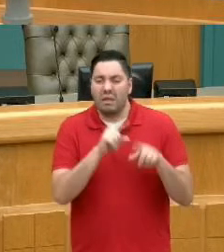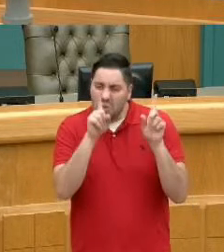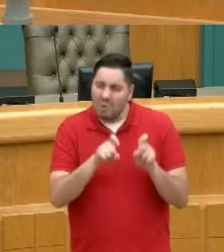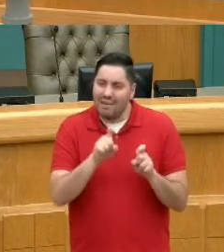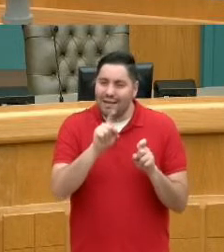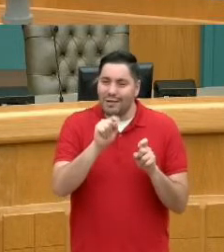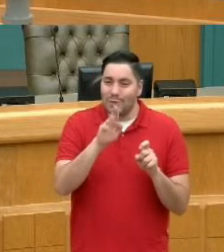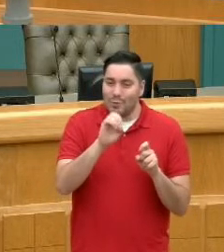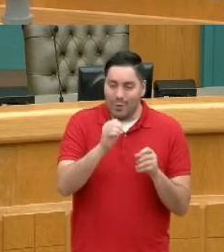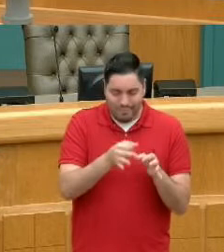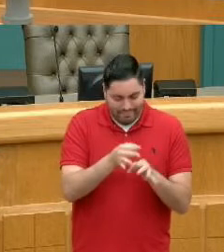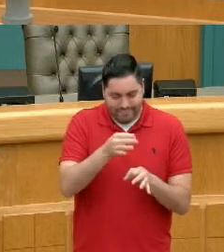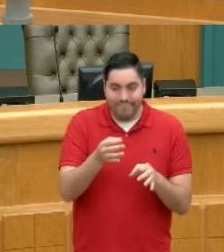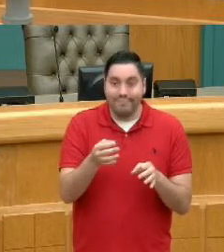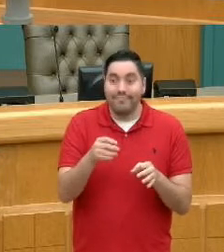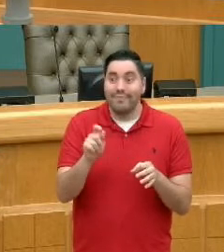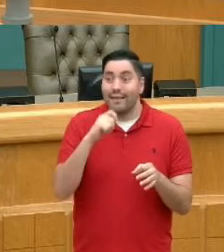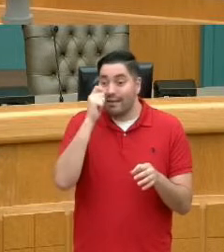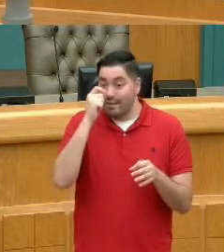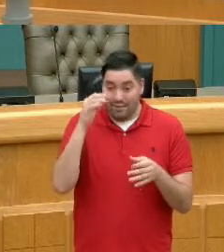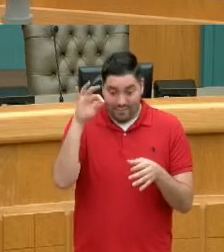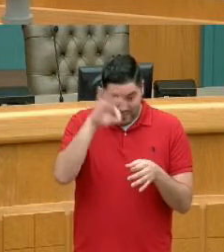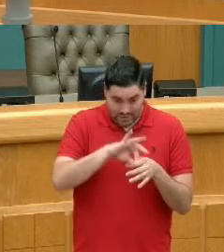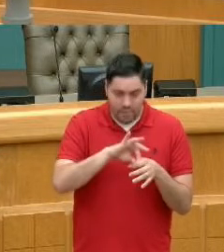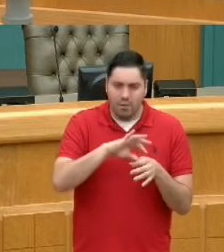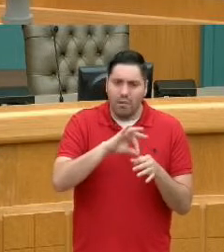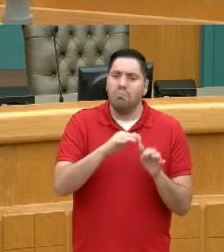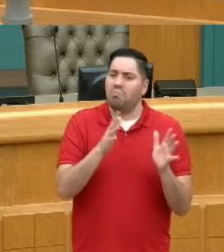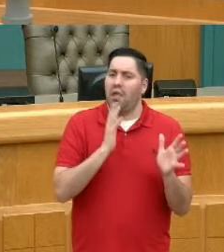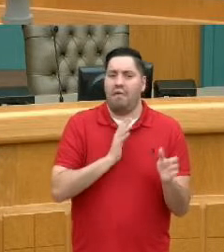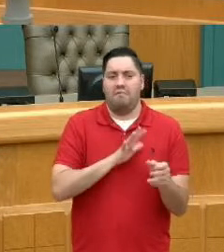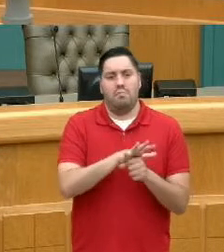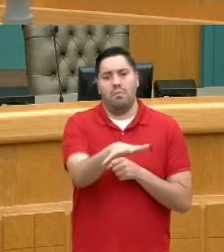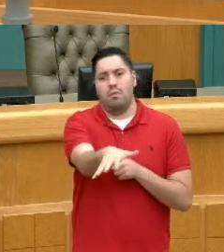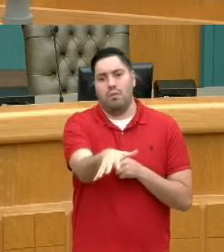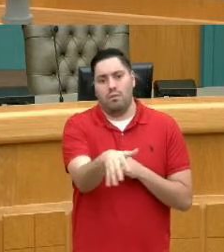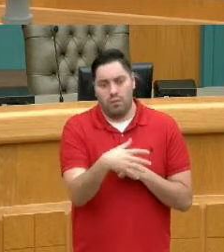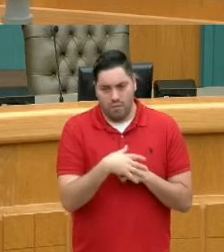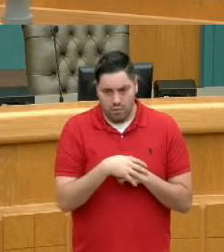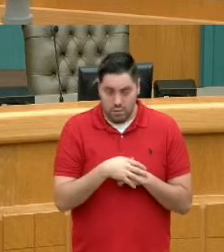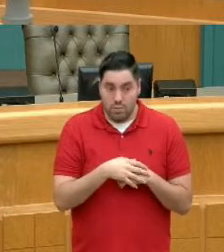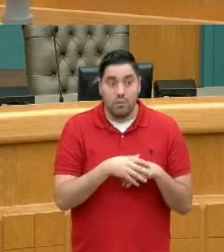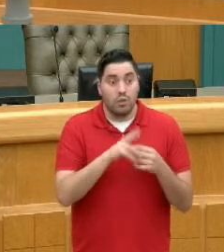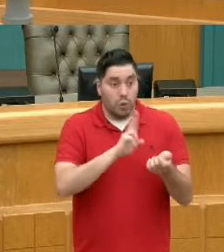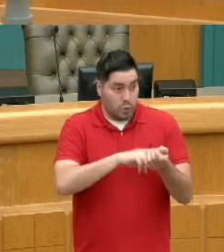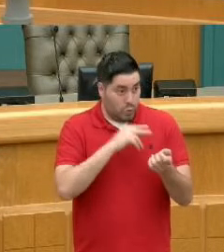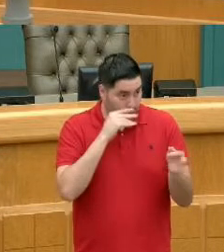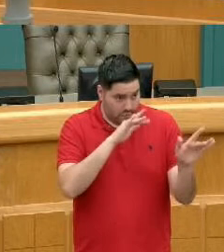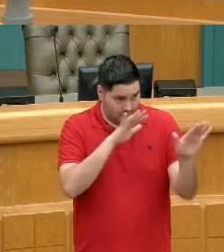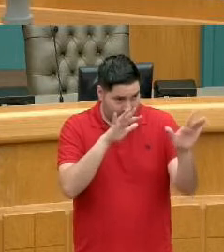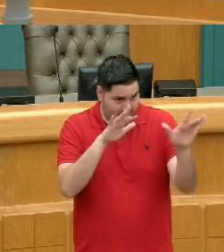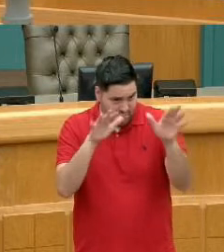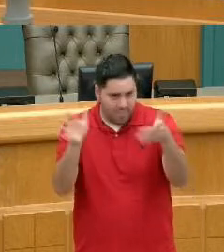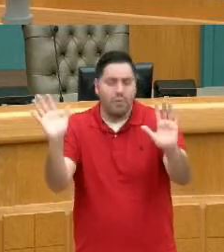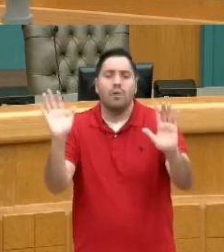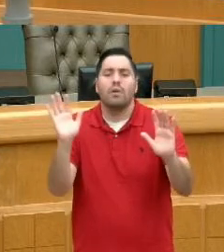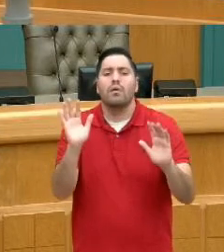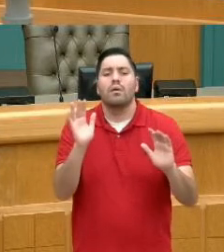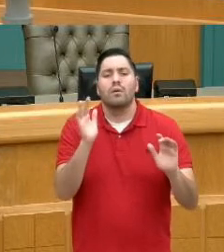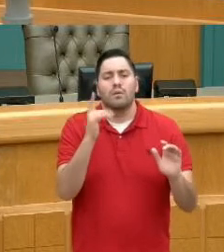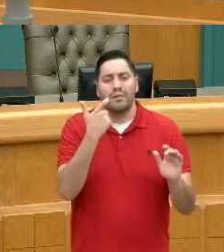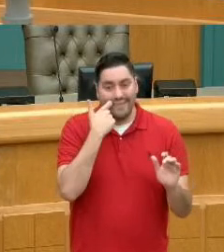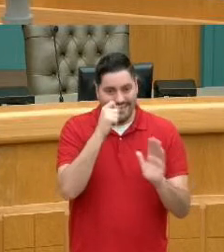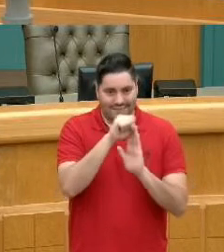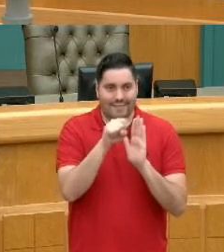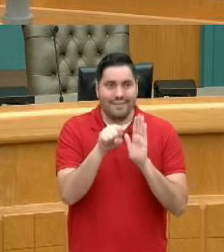we use to collect the specimens, we have plenty of those to finish out the nursing homes. And we did get notification from the